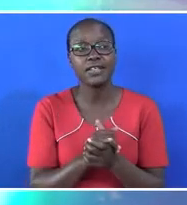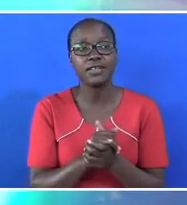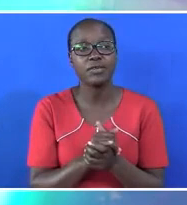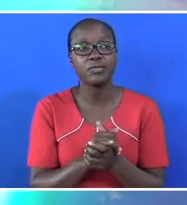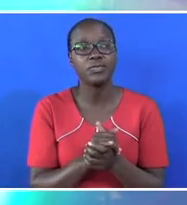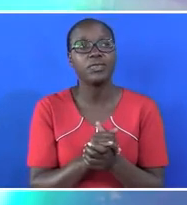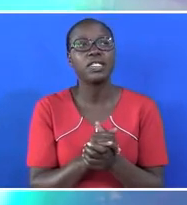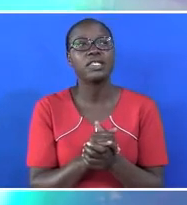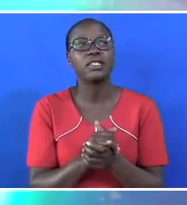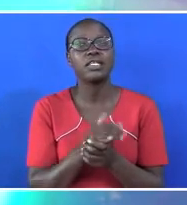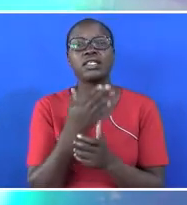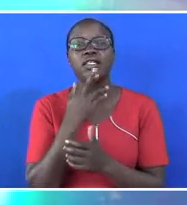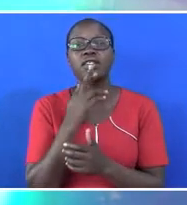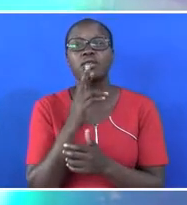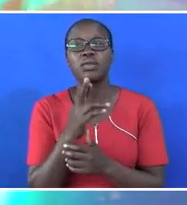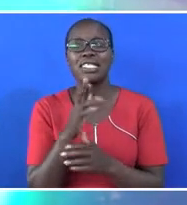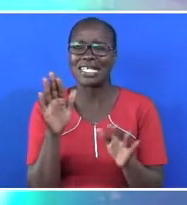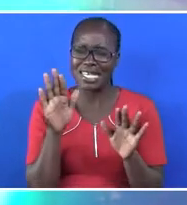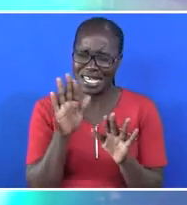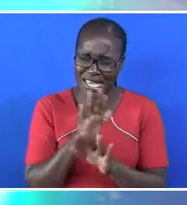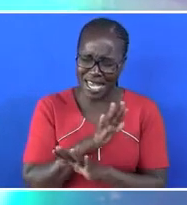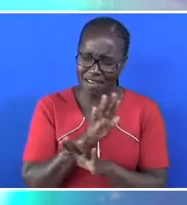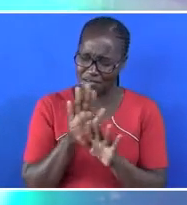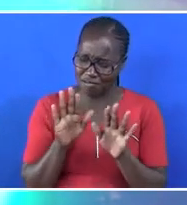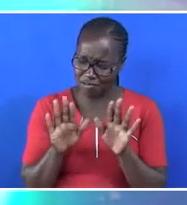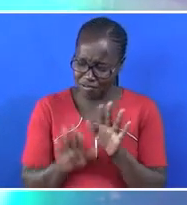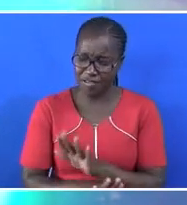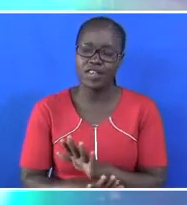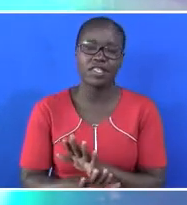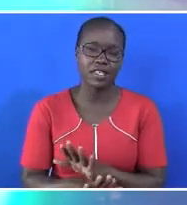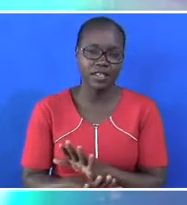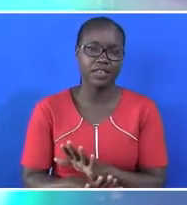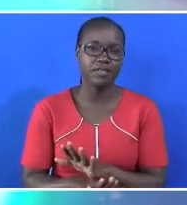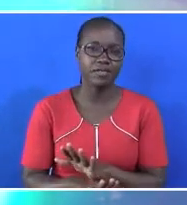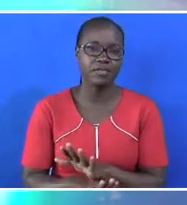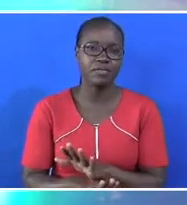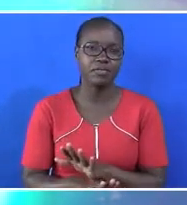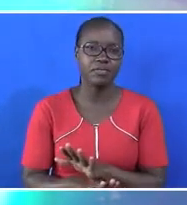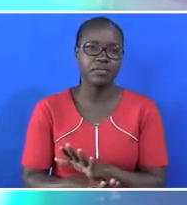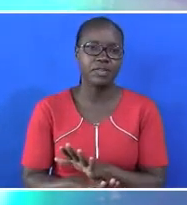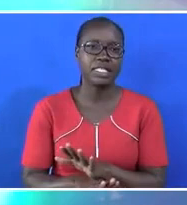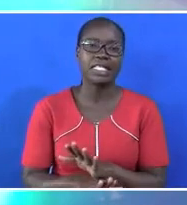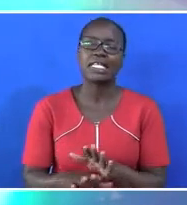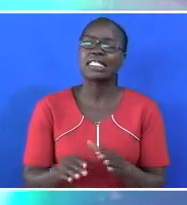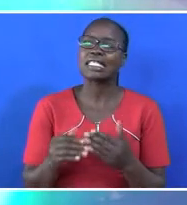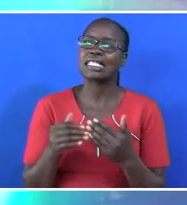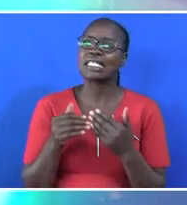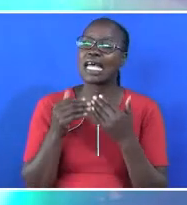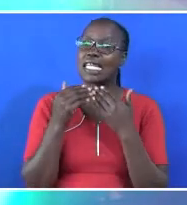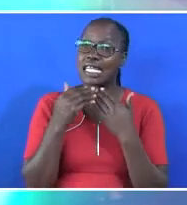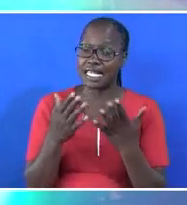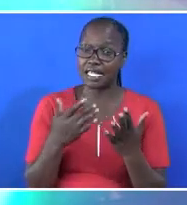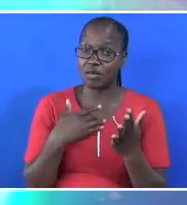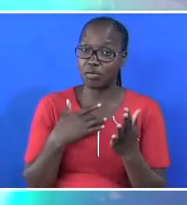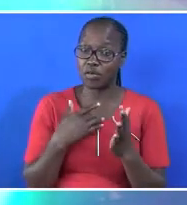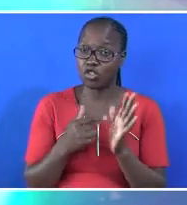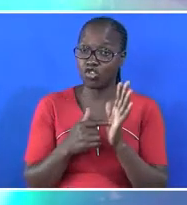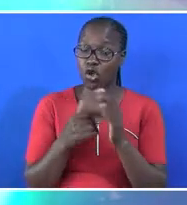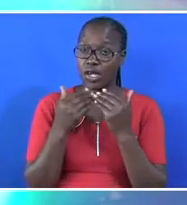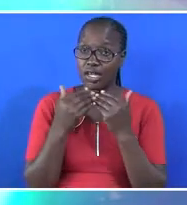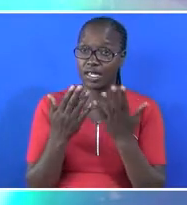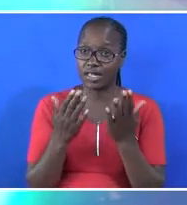how Hezekiah responds. Everything, said Hezekiah, there isn't anything I didn't show them. In